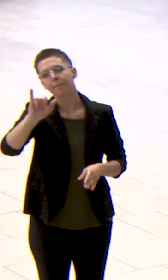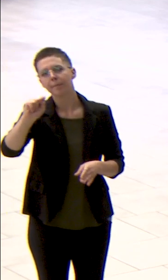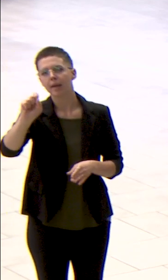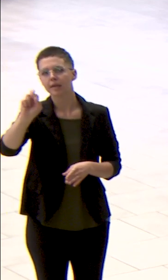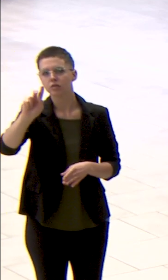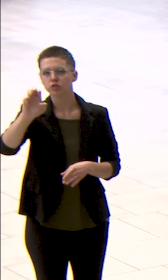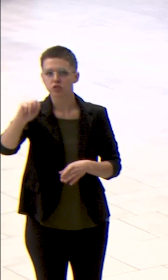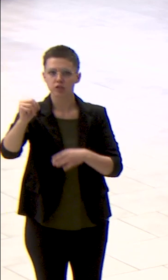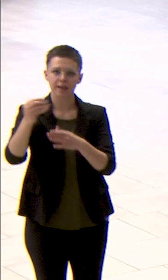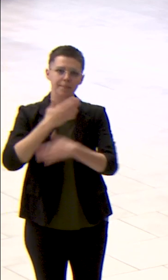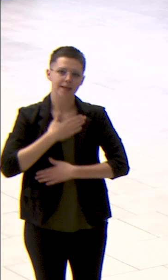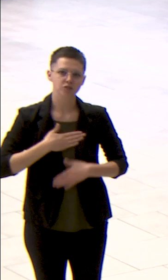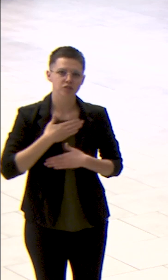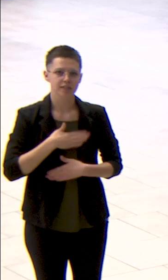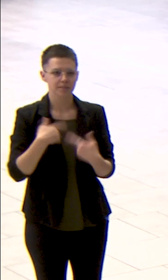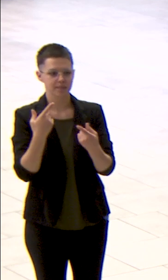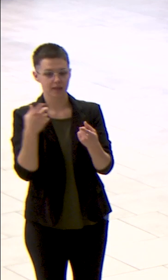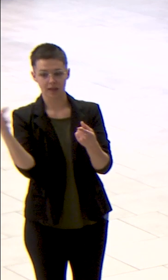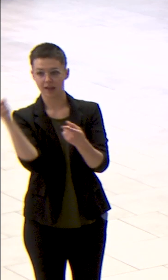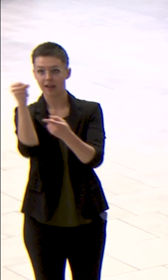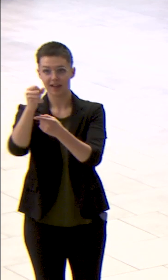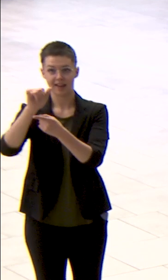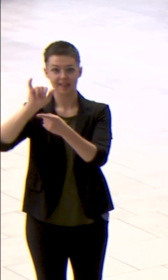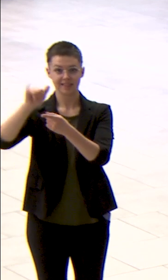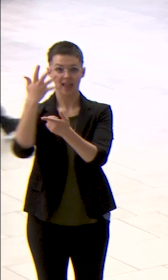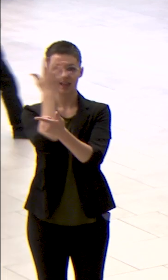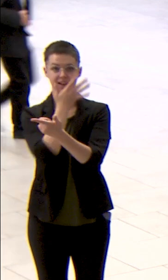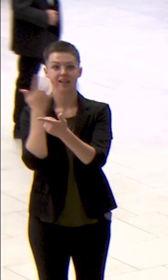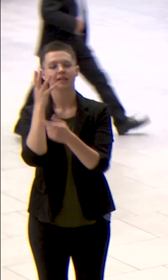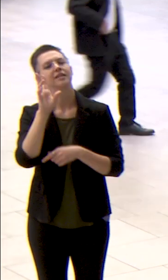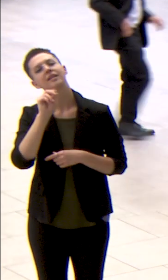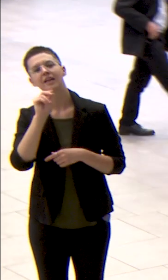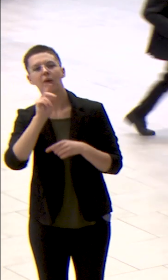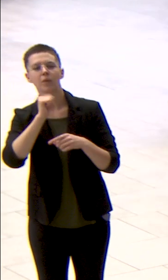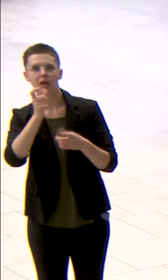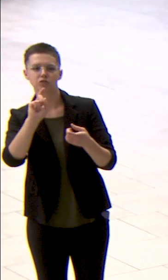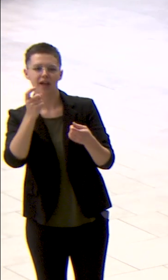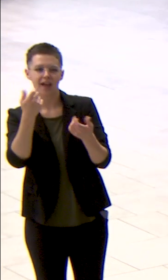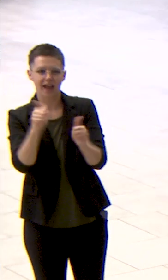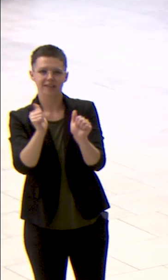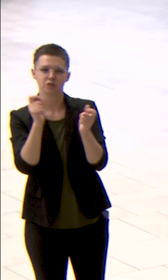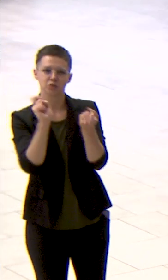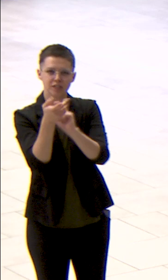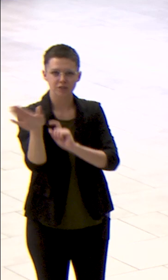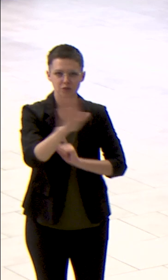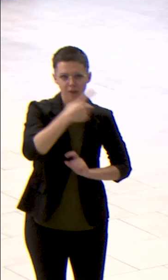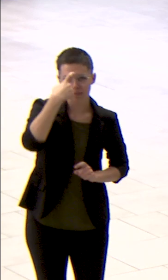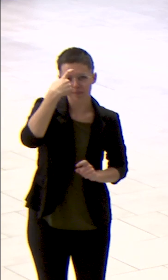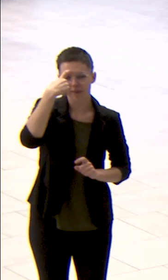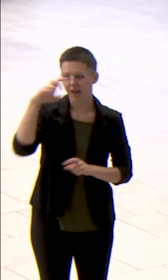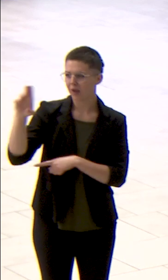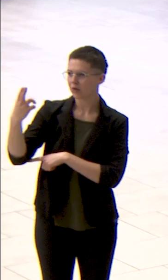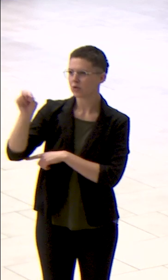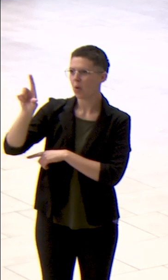us, it's really been about changing minds about what a cholo is. It's like, they're not these scary,